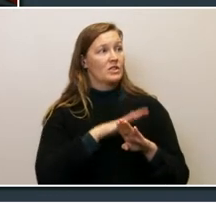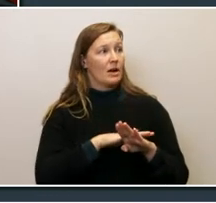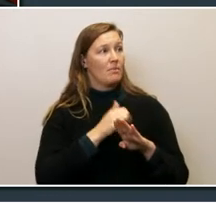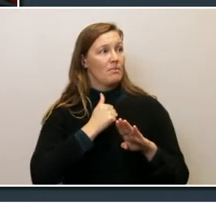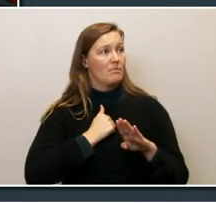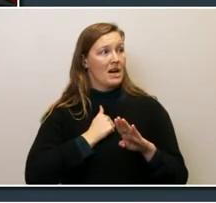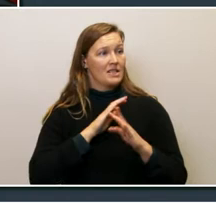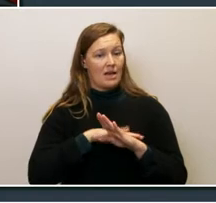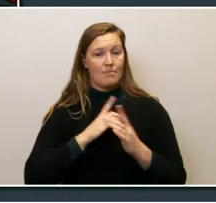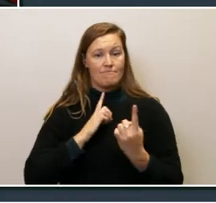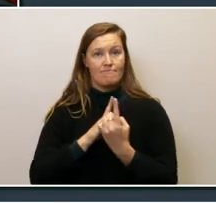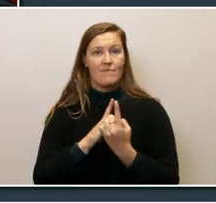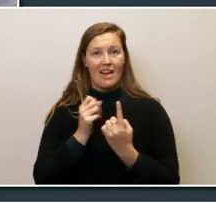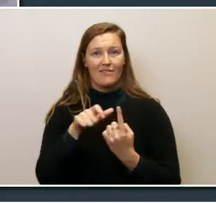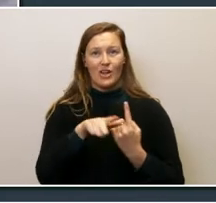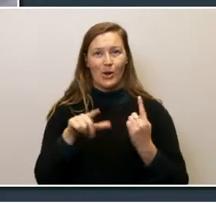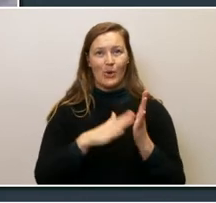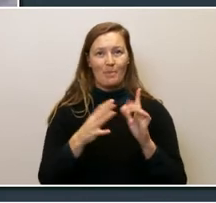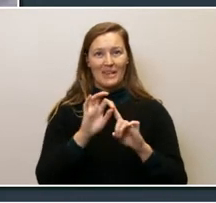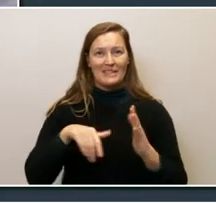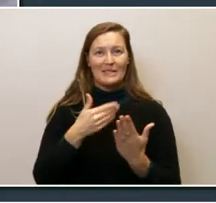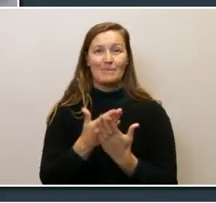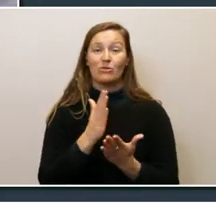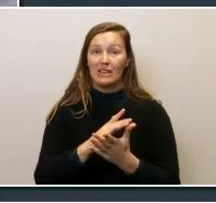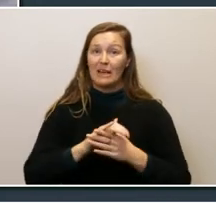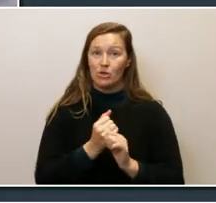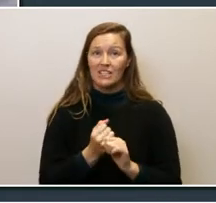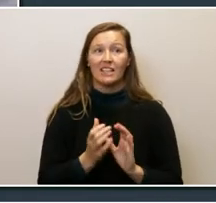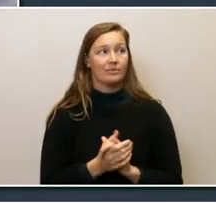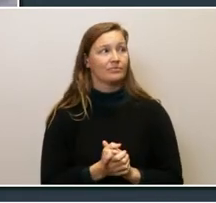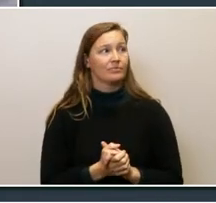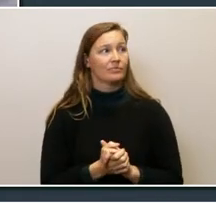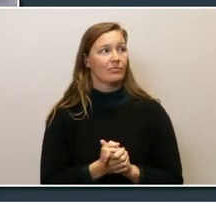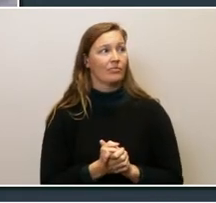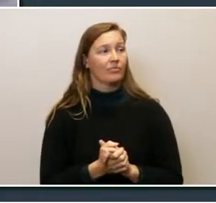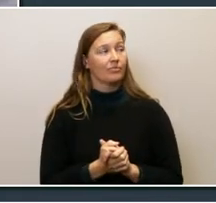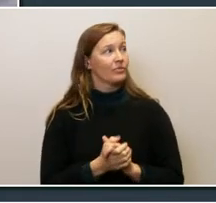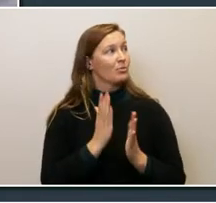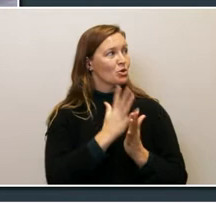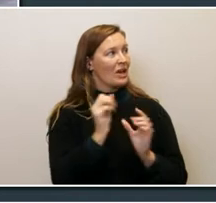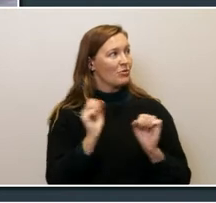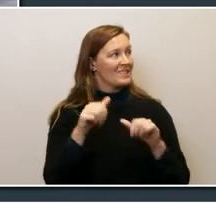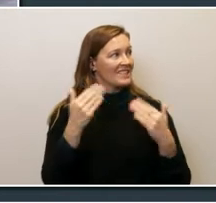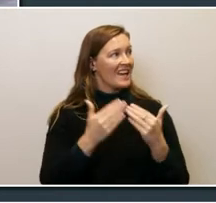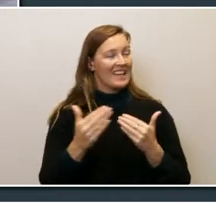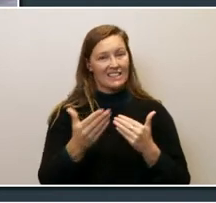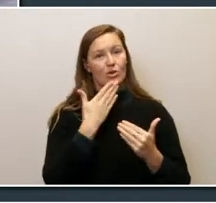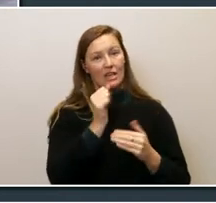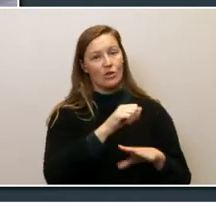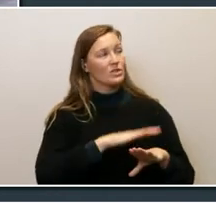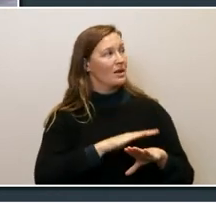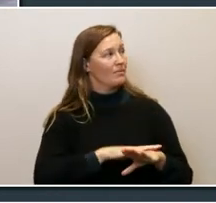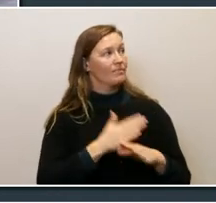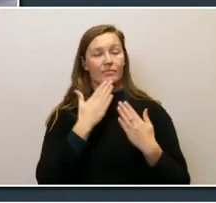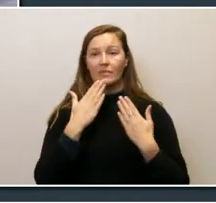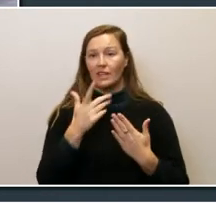time in my time on council that we've had the local MP make a submission. We really appreciate it. And I'm sure you've got a busy day ahead, so thank you for your